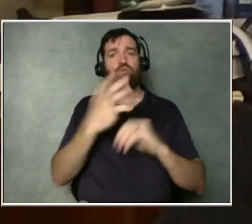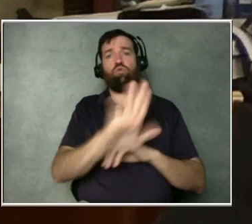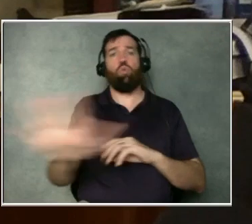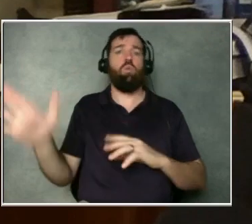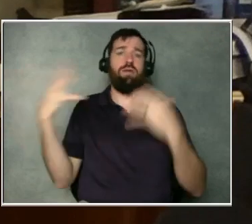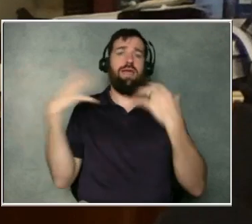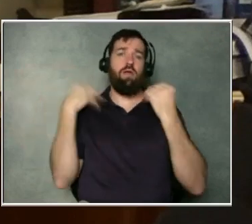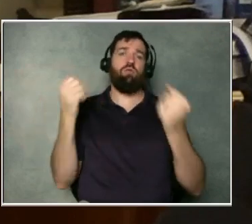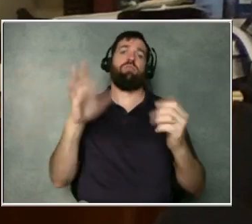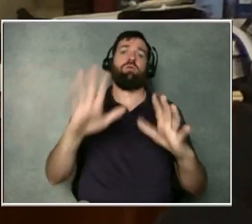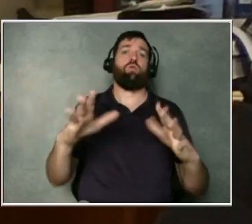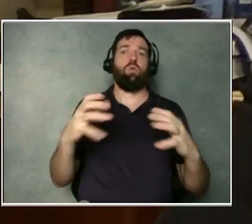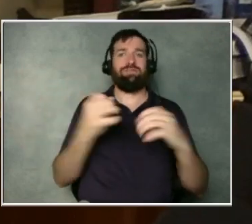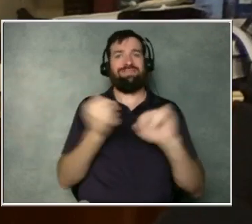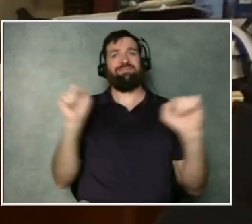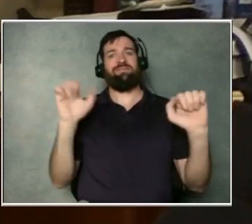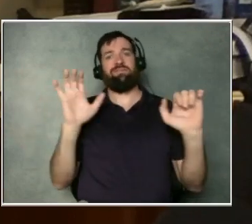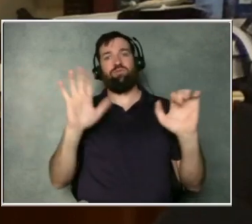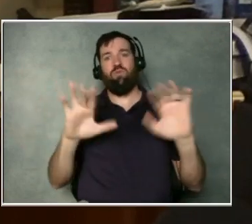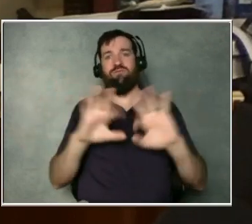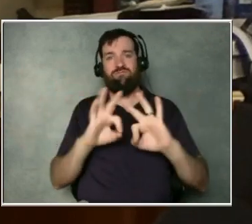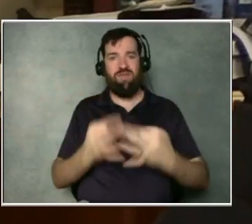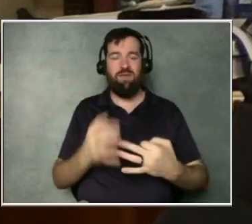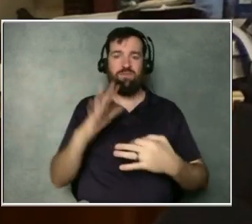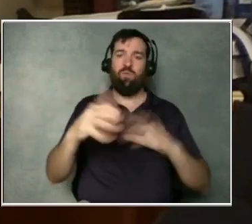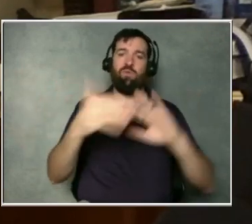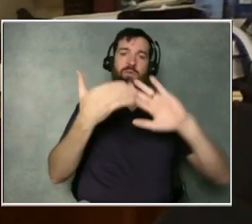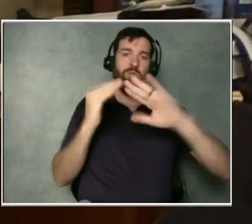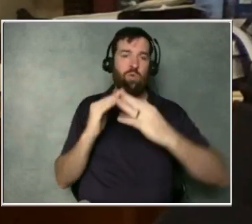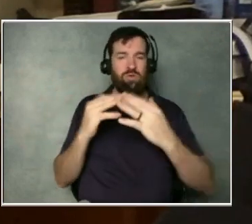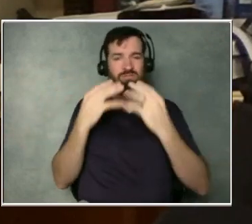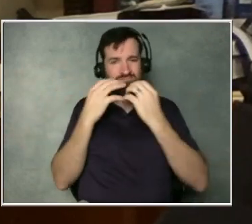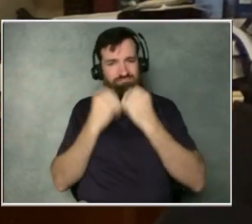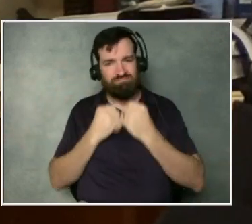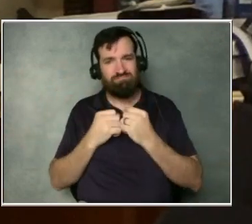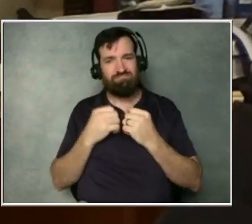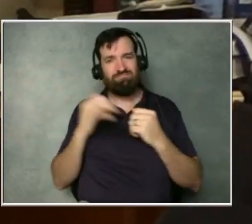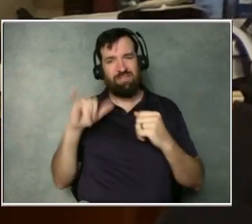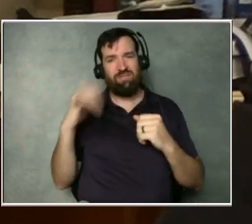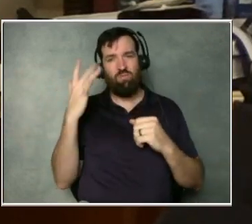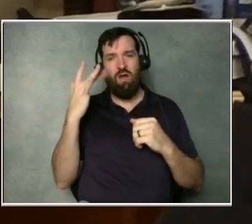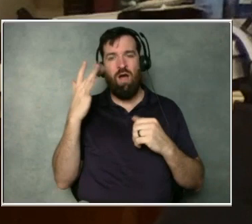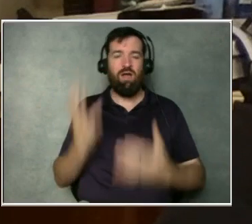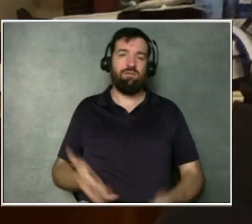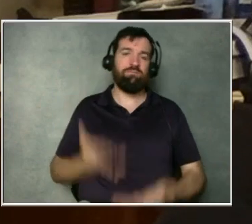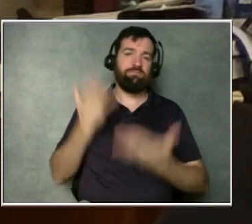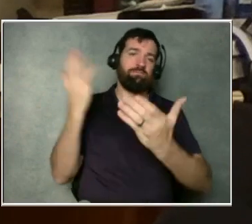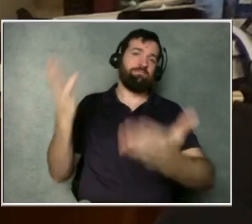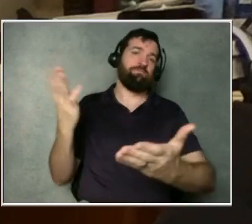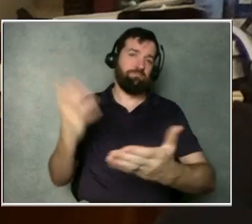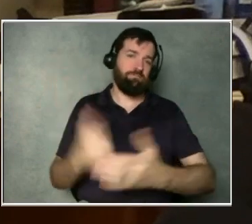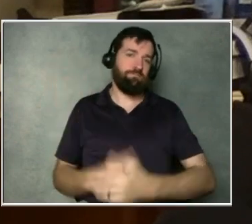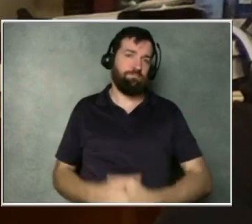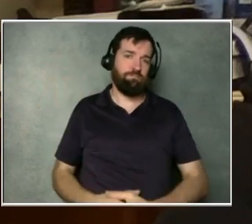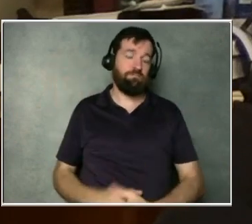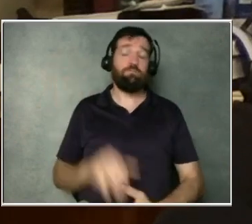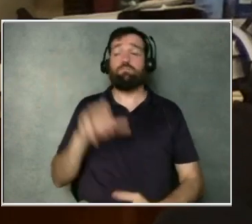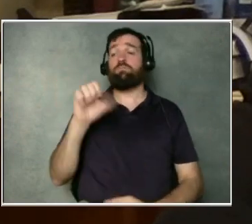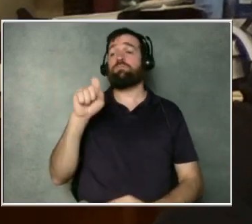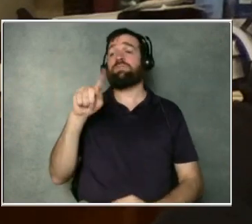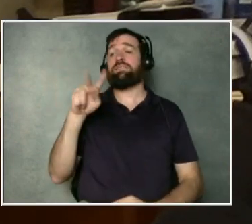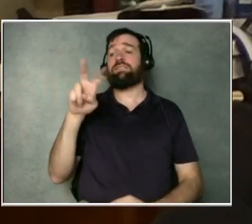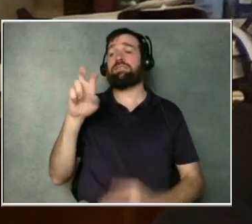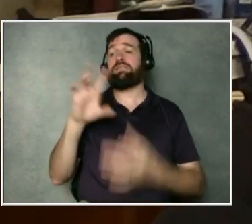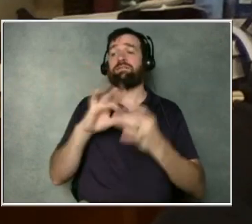your well-being and about your family and your community. And that's why we make these recommendations. As Steve said, we're